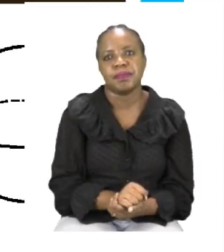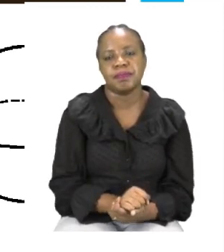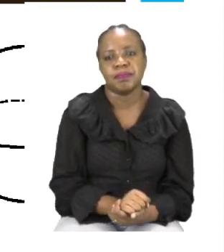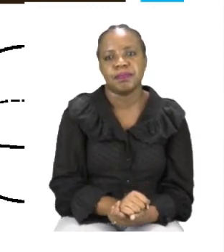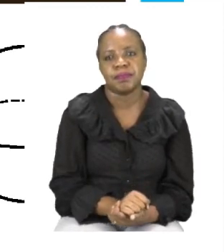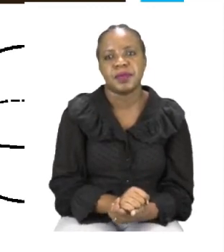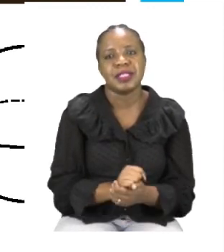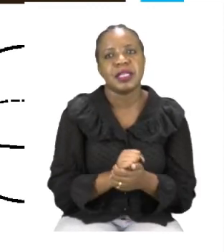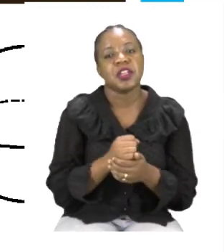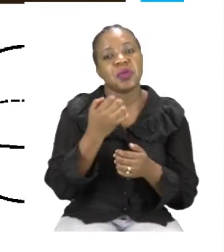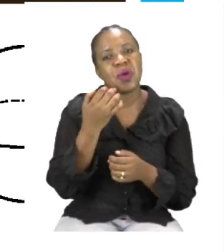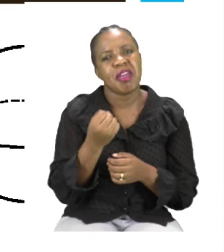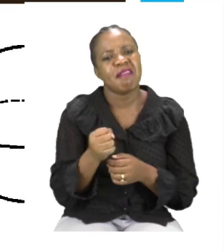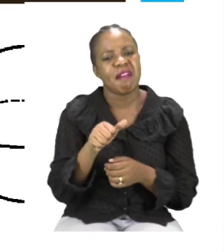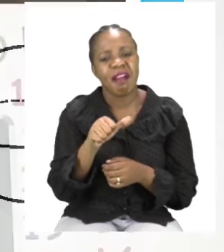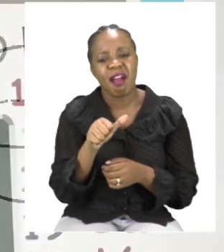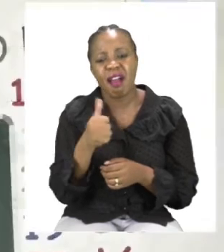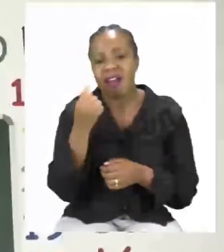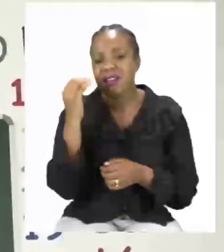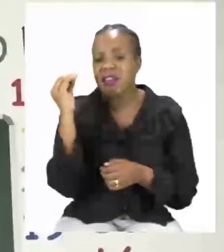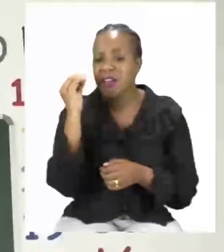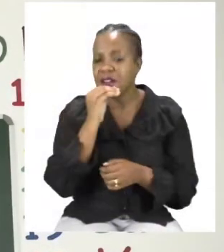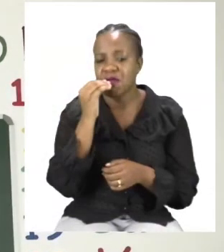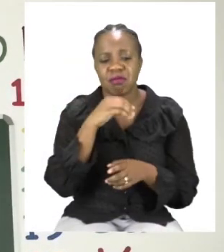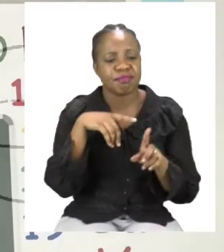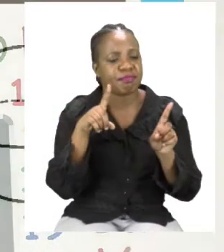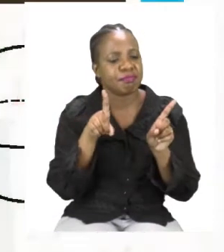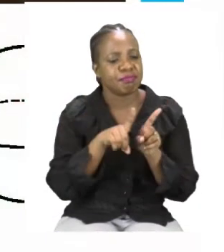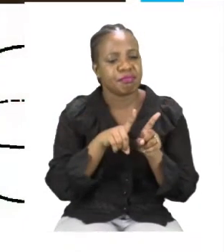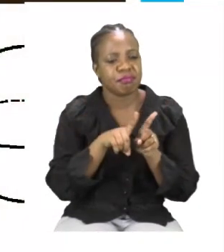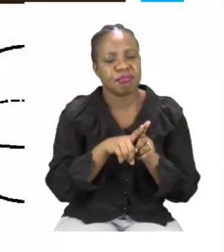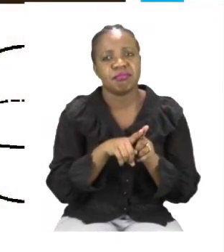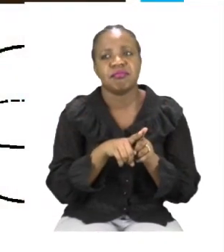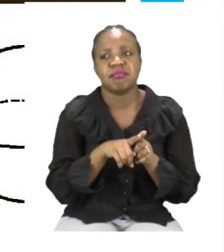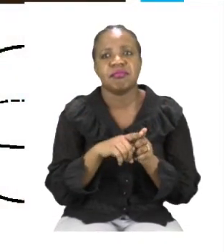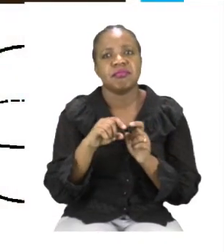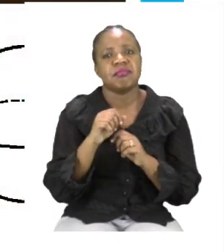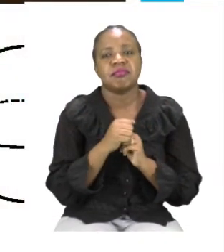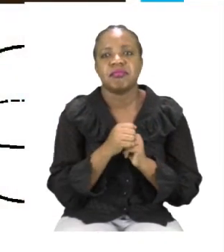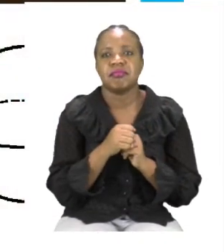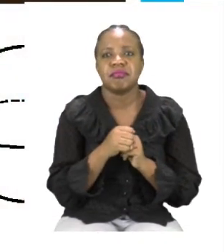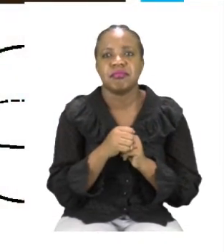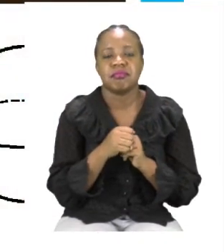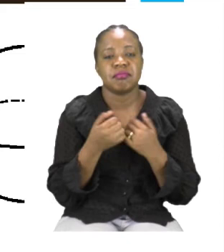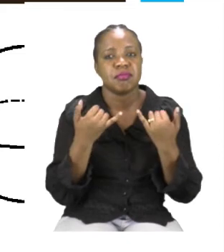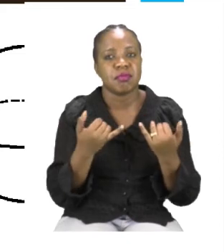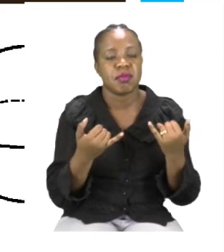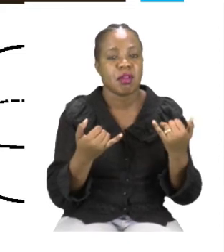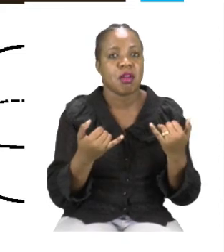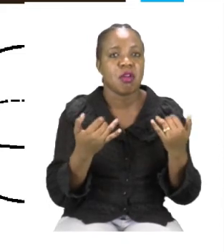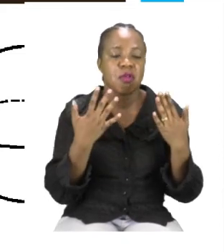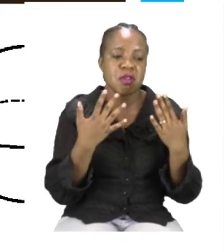and find other foods that are in the shape of a sphere. Now that we are done with our different